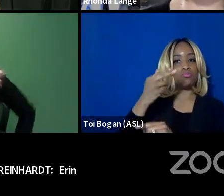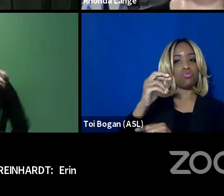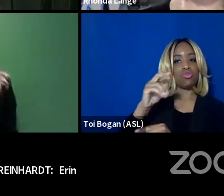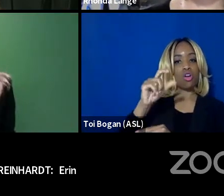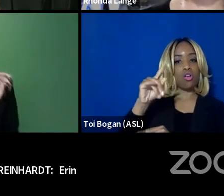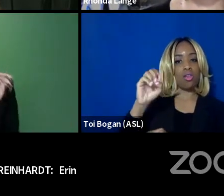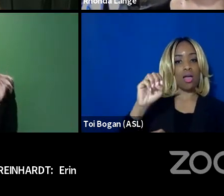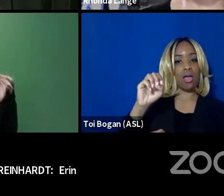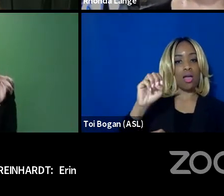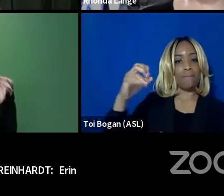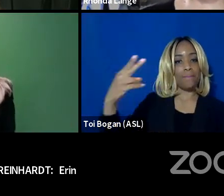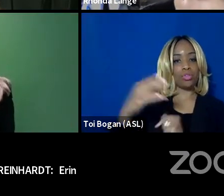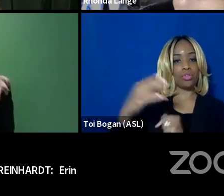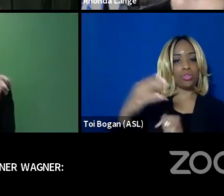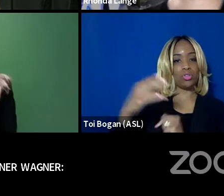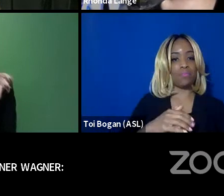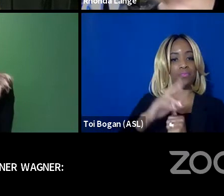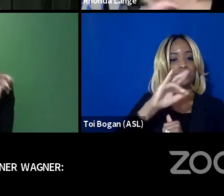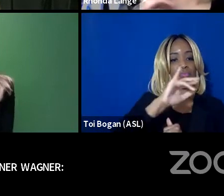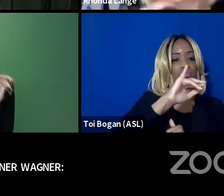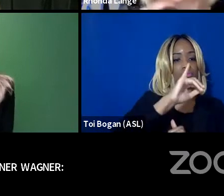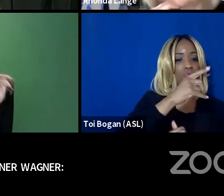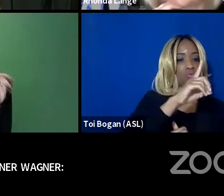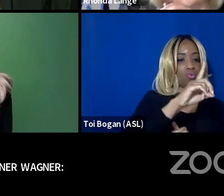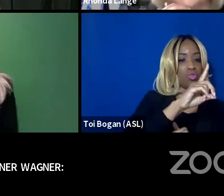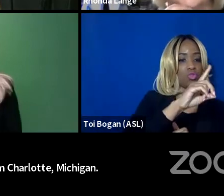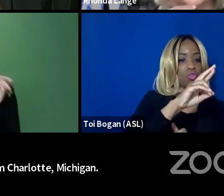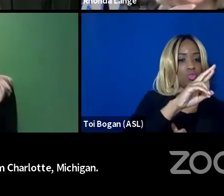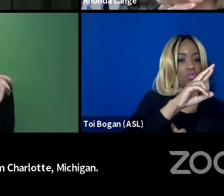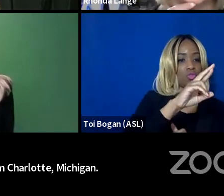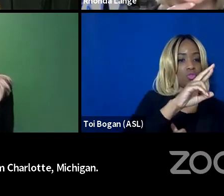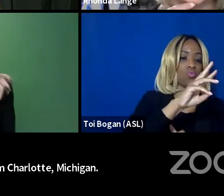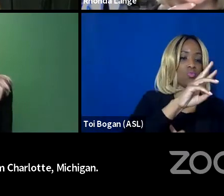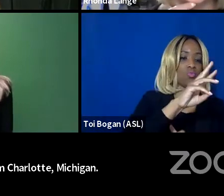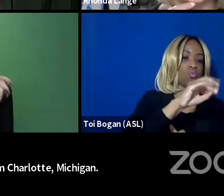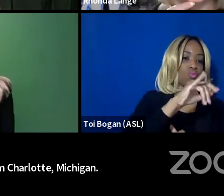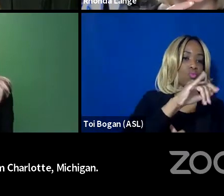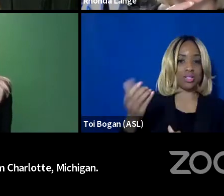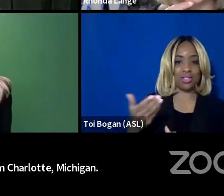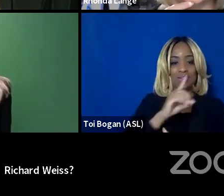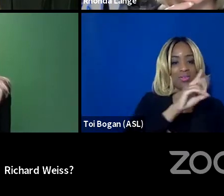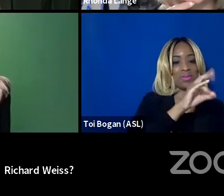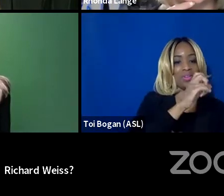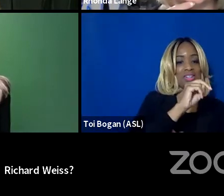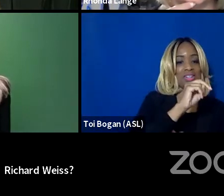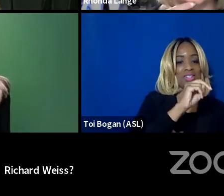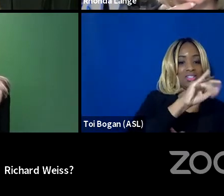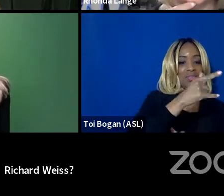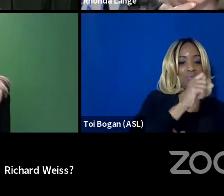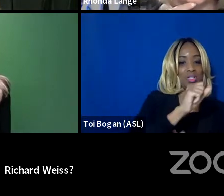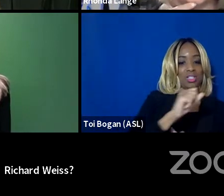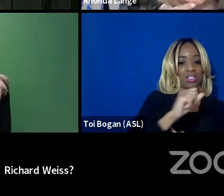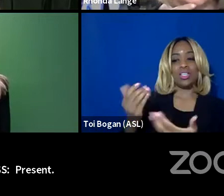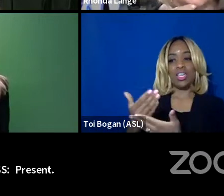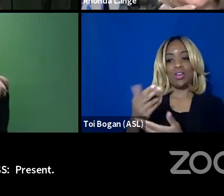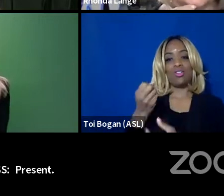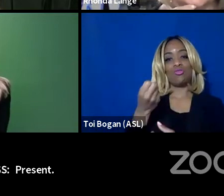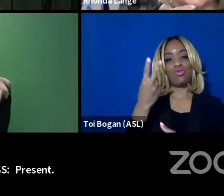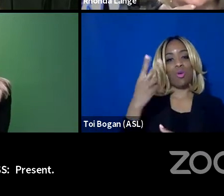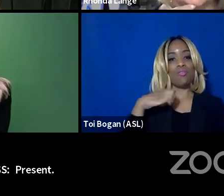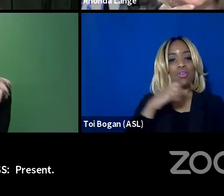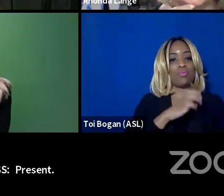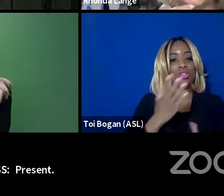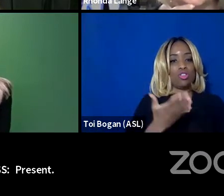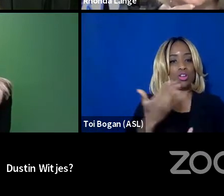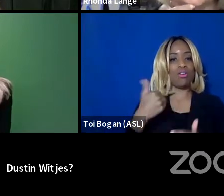Michigan. Richard Weiss. Present. Dustin Witches. Present. 12 commissioners are present and there is